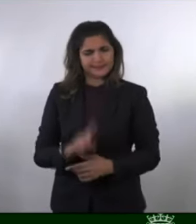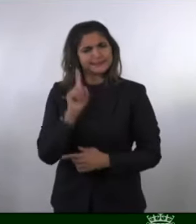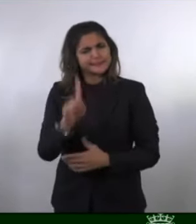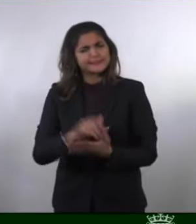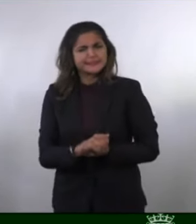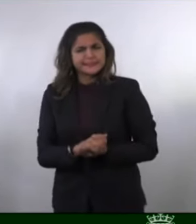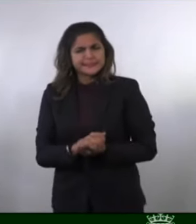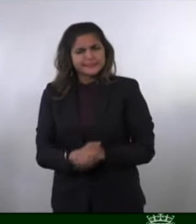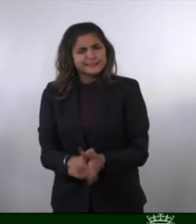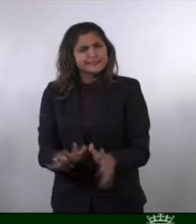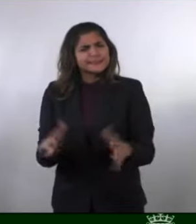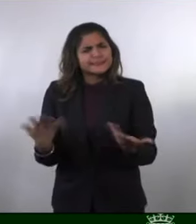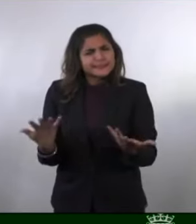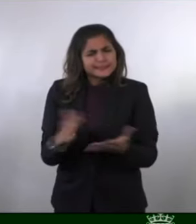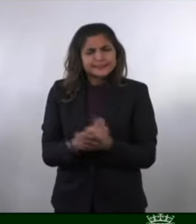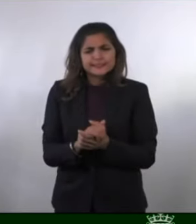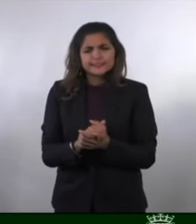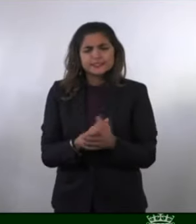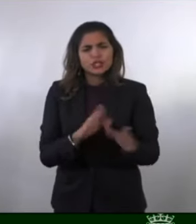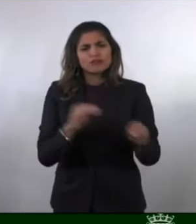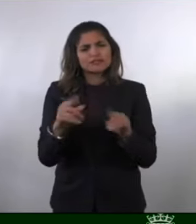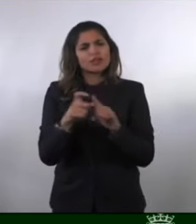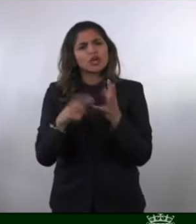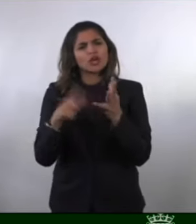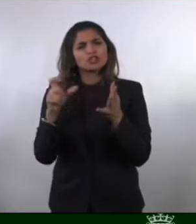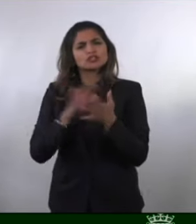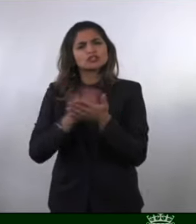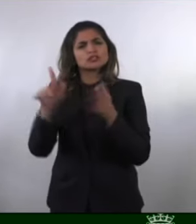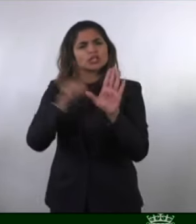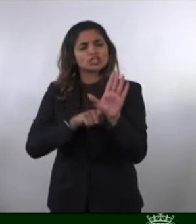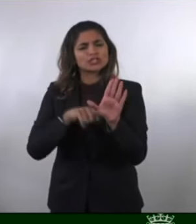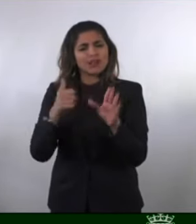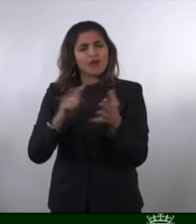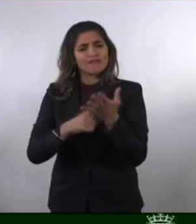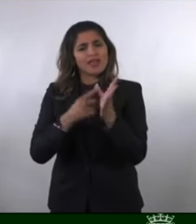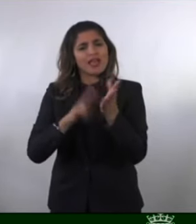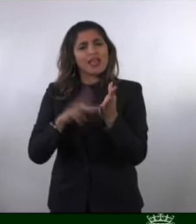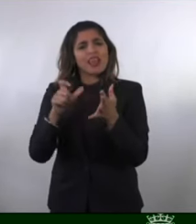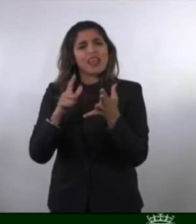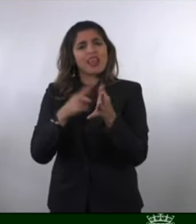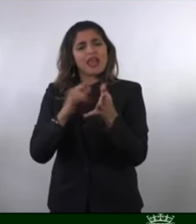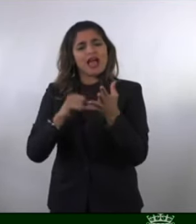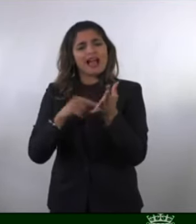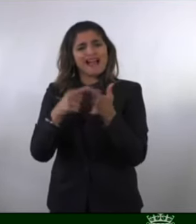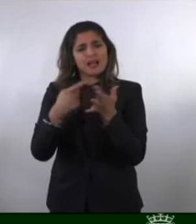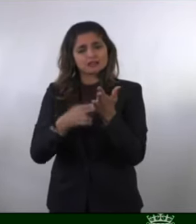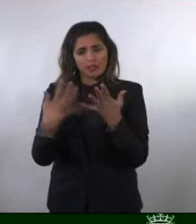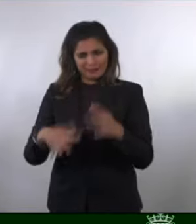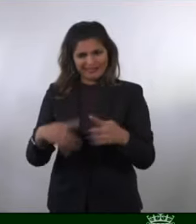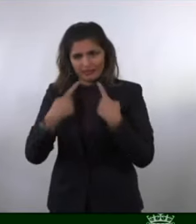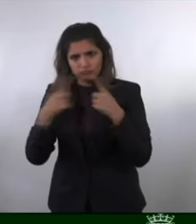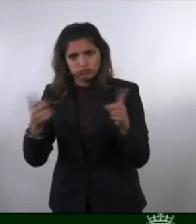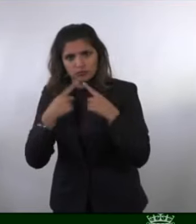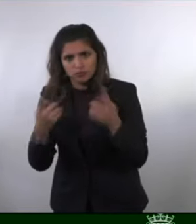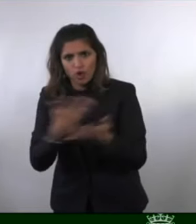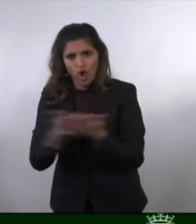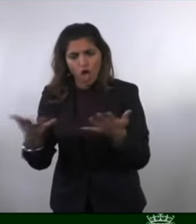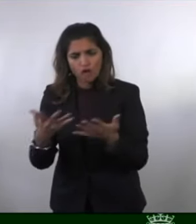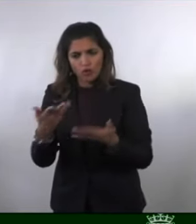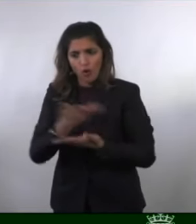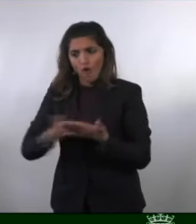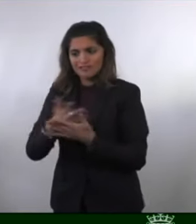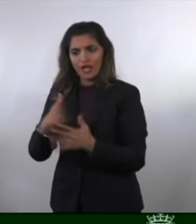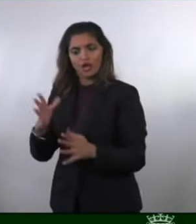Chancellor of the Duchy of Lancaster in continuing to leak the details of this discussion, undermining the trust and respect needed for those discussions